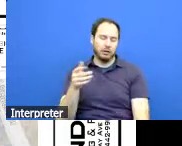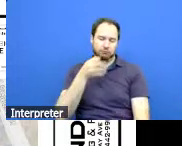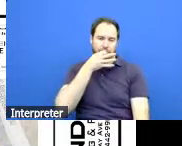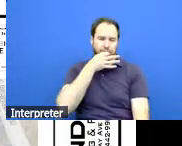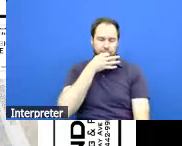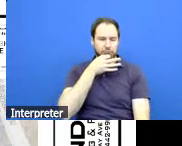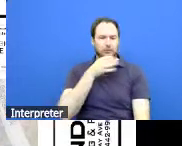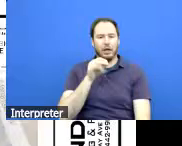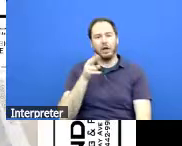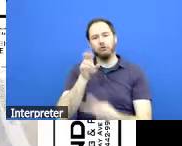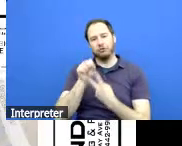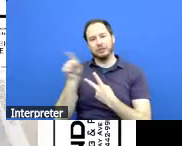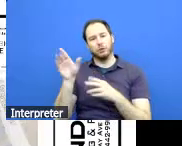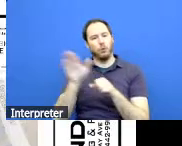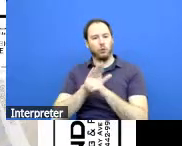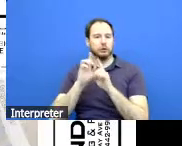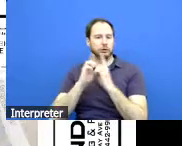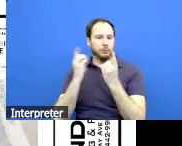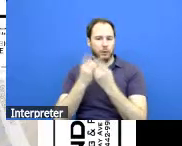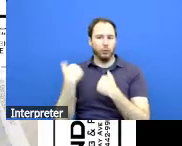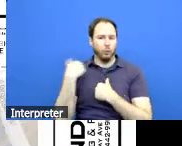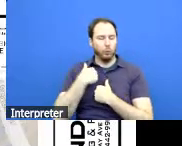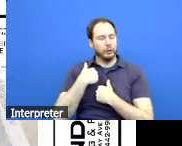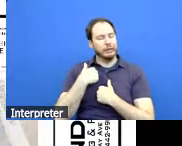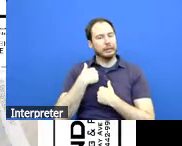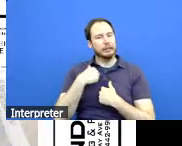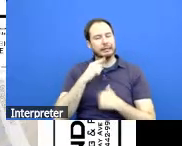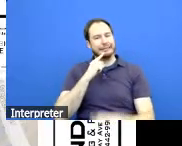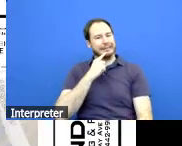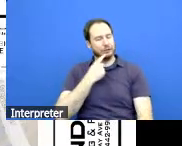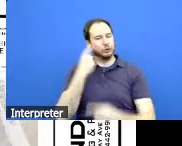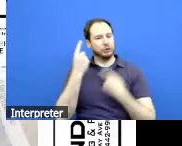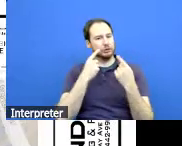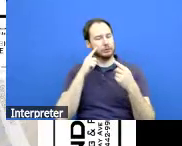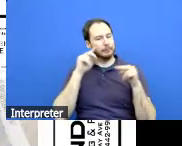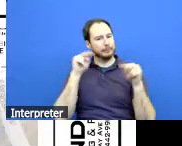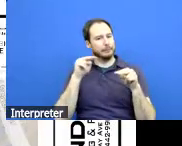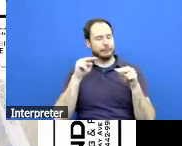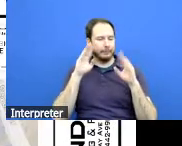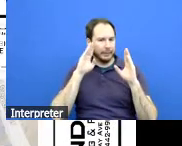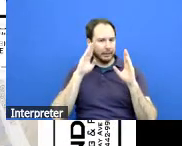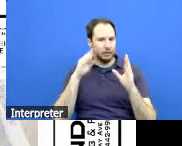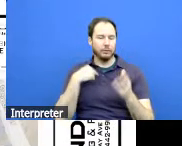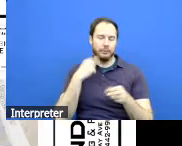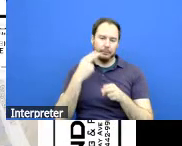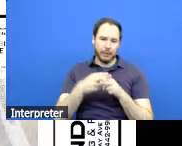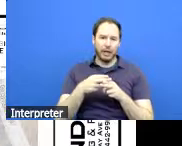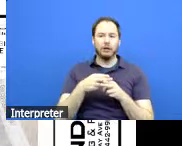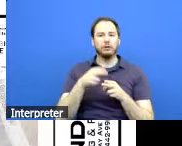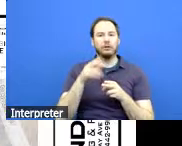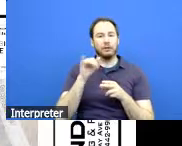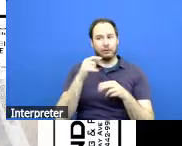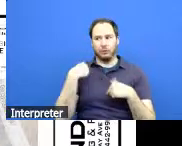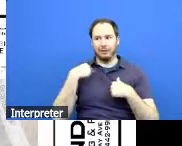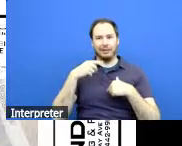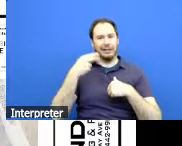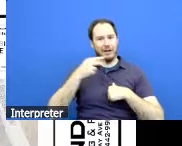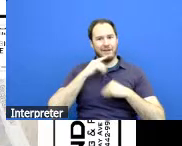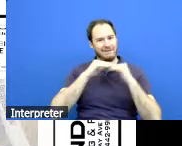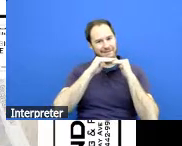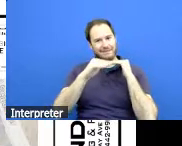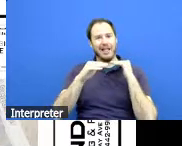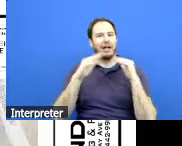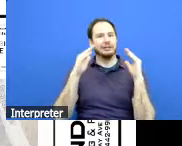As does Chris's whole department. So we do pay a lot of attention to it because, as we've talked about, it's a flat town in